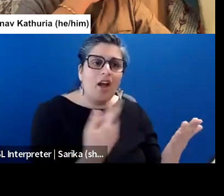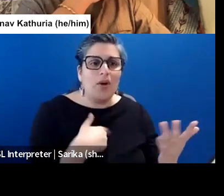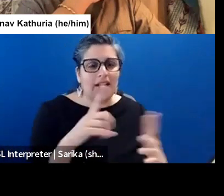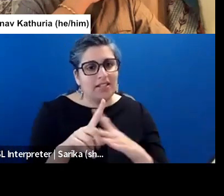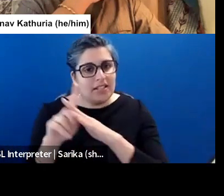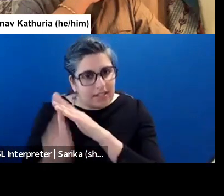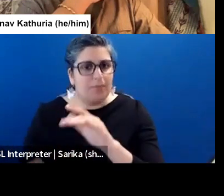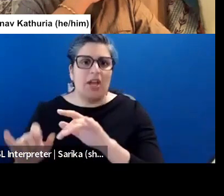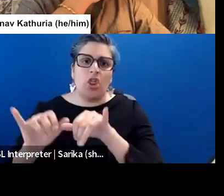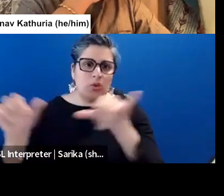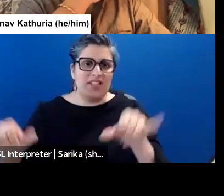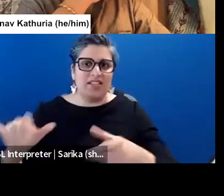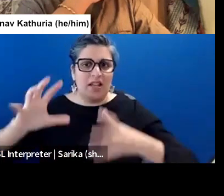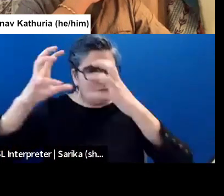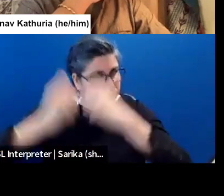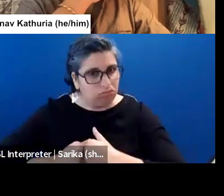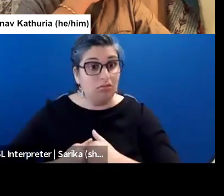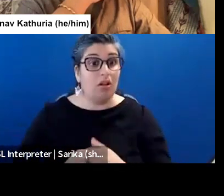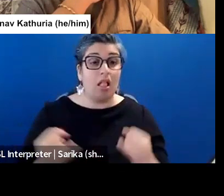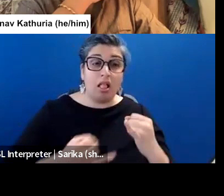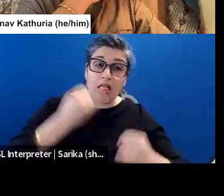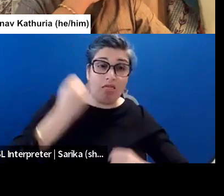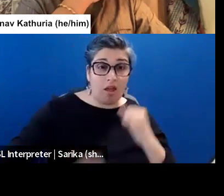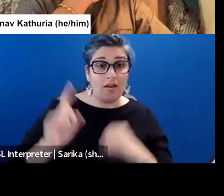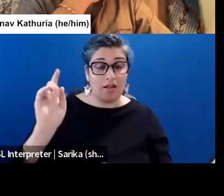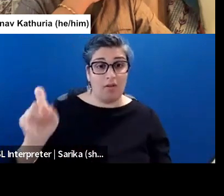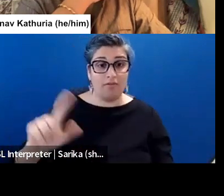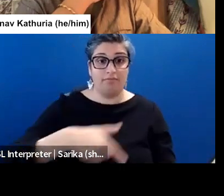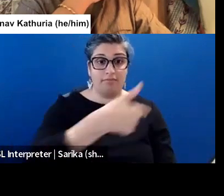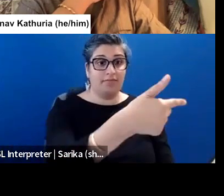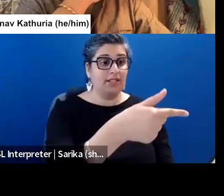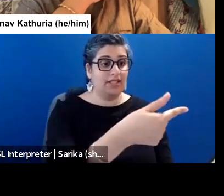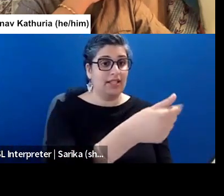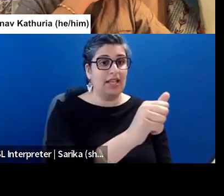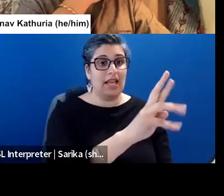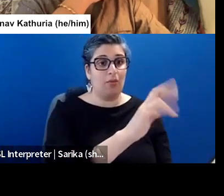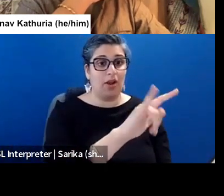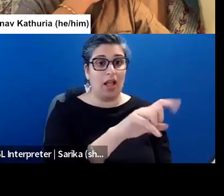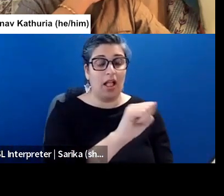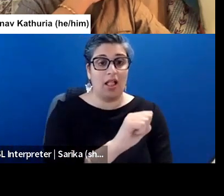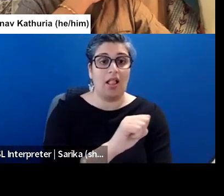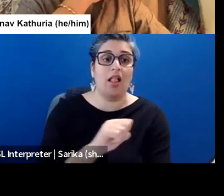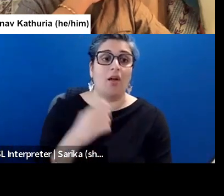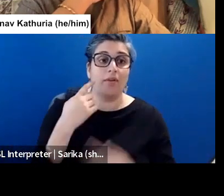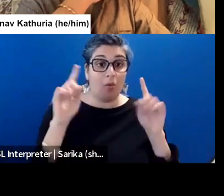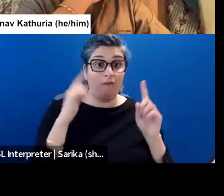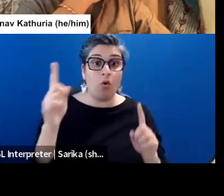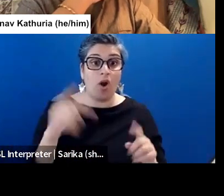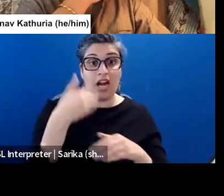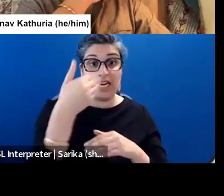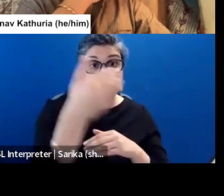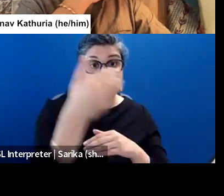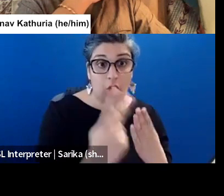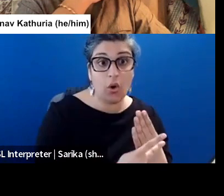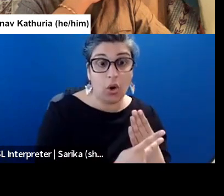those systems. Last on this question, we'll turn to Gabrielle, and then we'll wrap up with the announcement for our next program